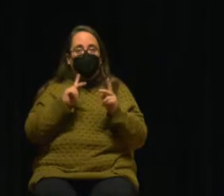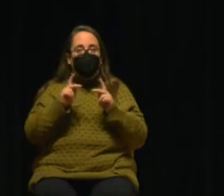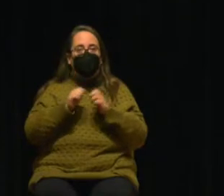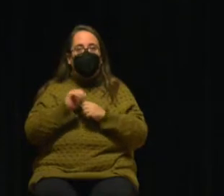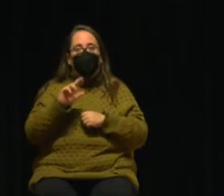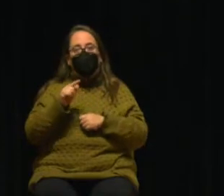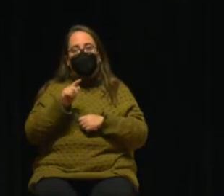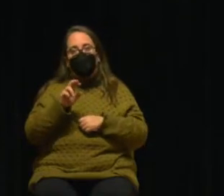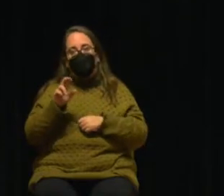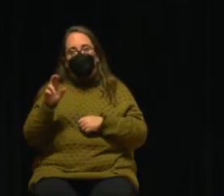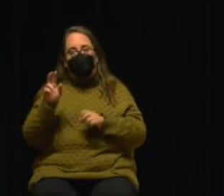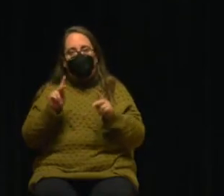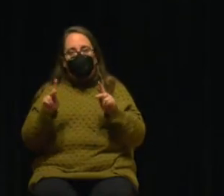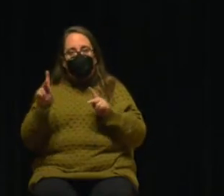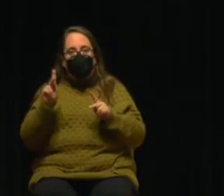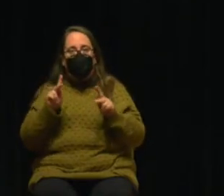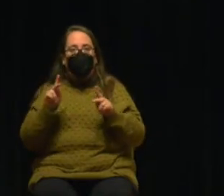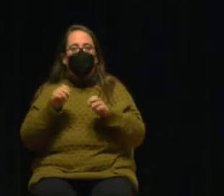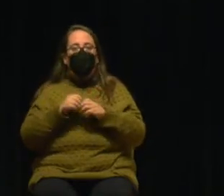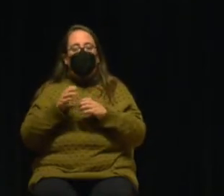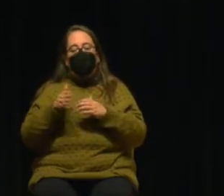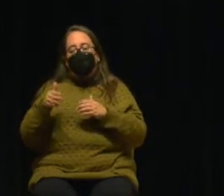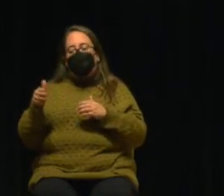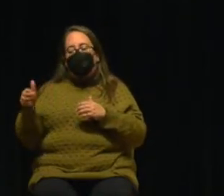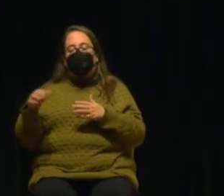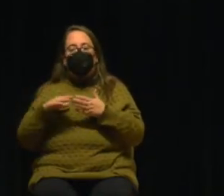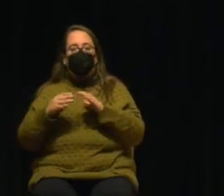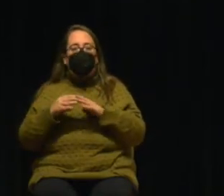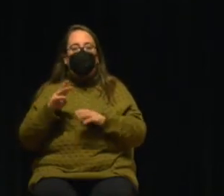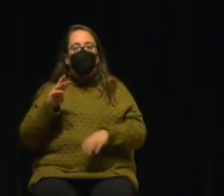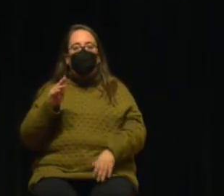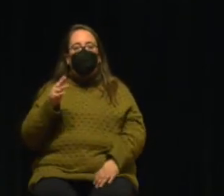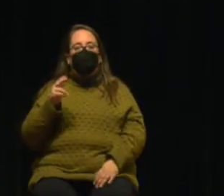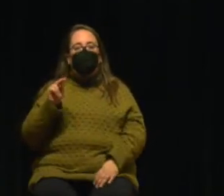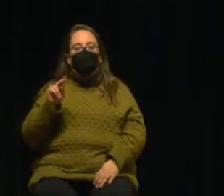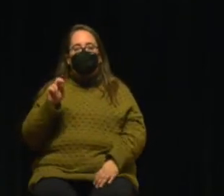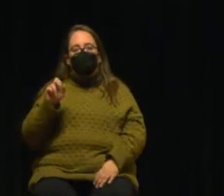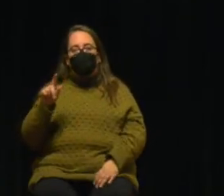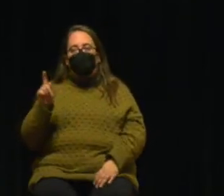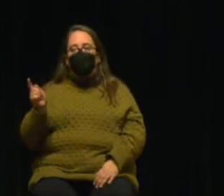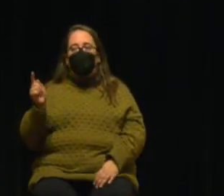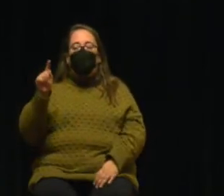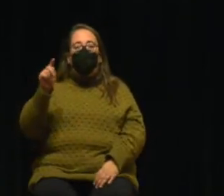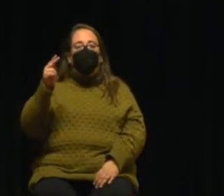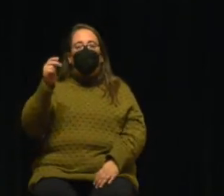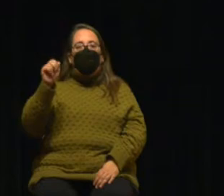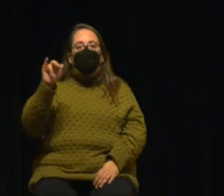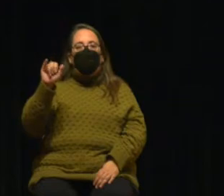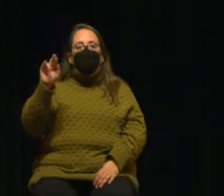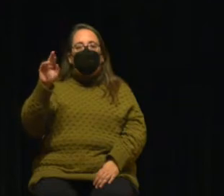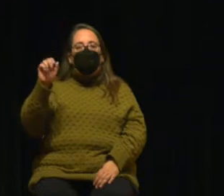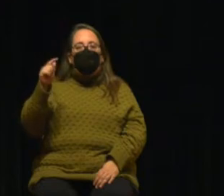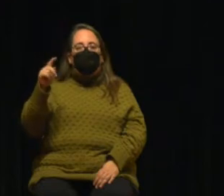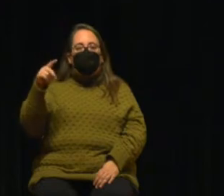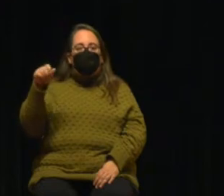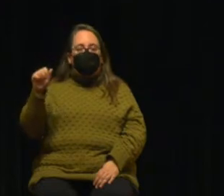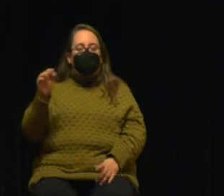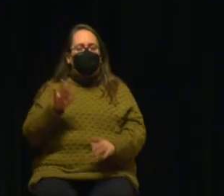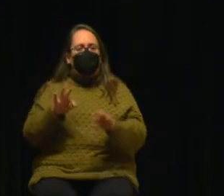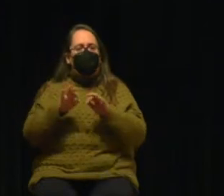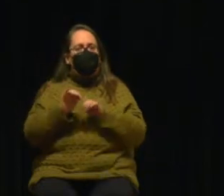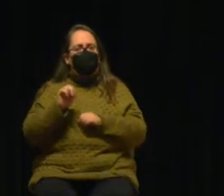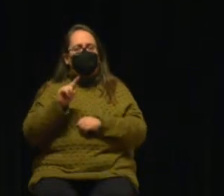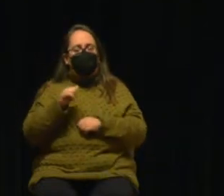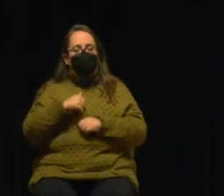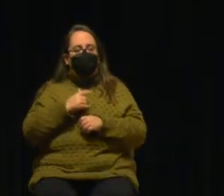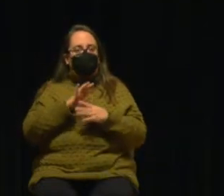Underground Railroad agents in neighboring towns like Wilmington, Delaware, and Harrisburg, Pennsylvania. It was important that Still maintain